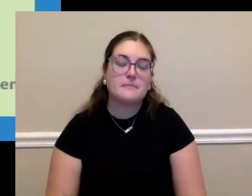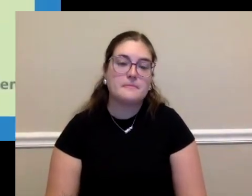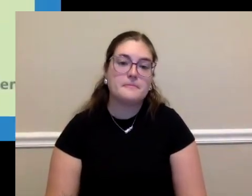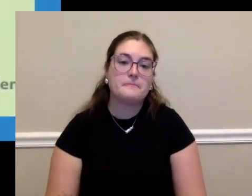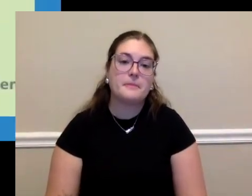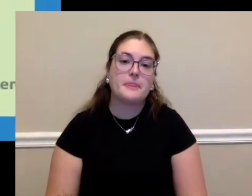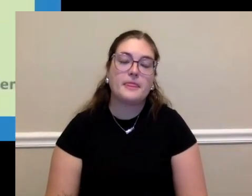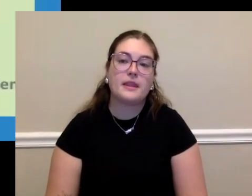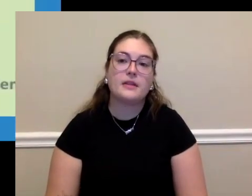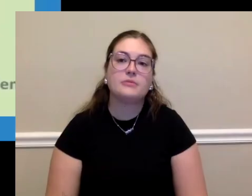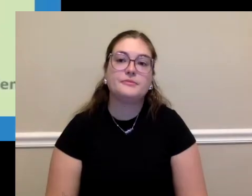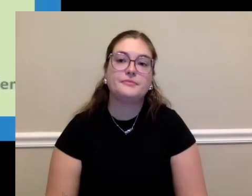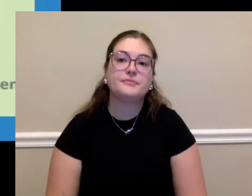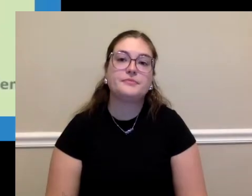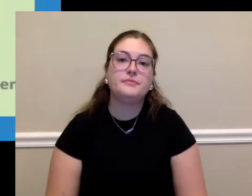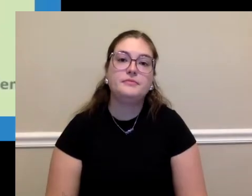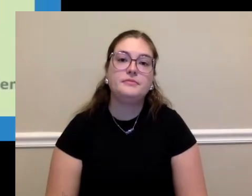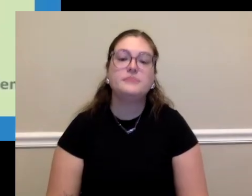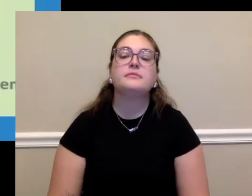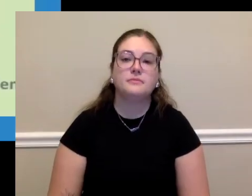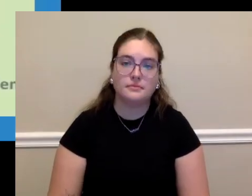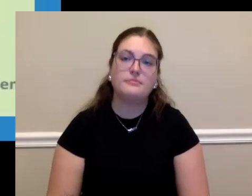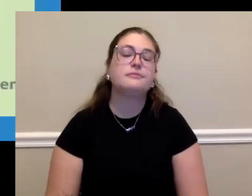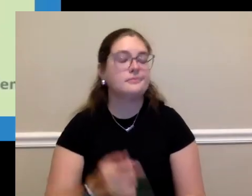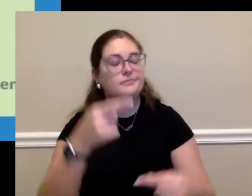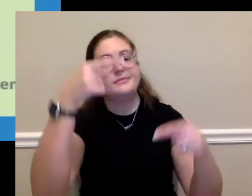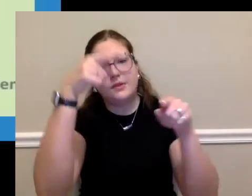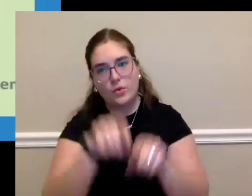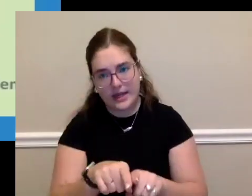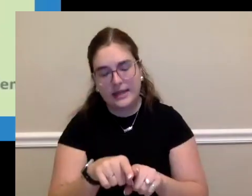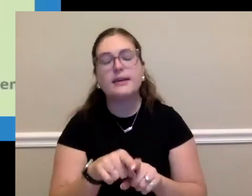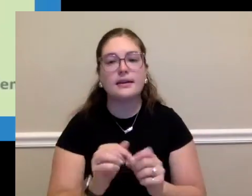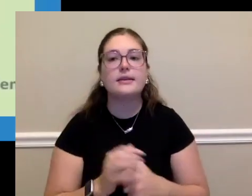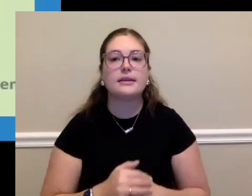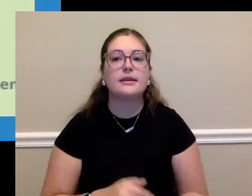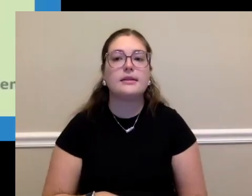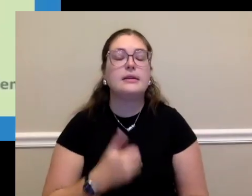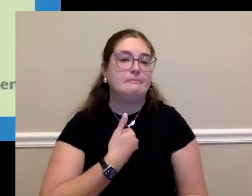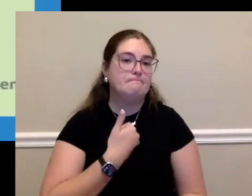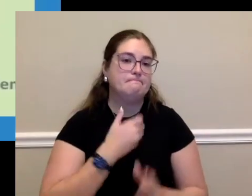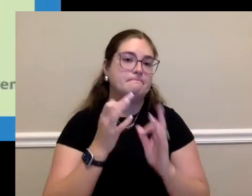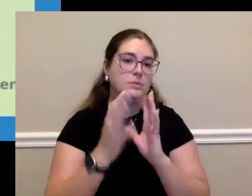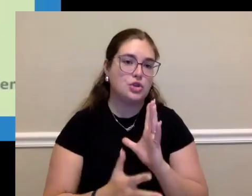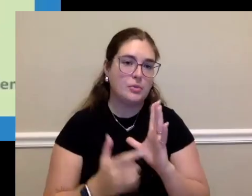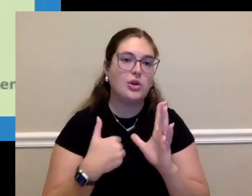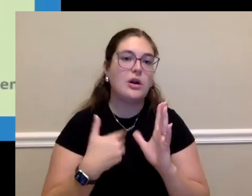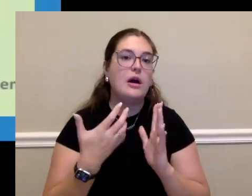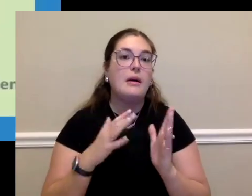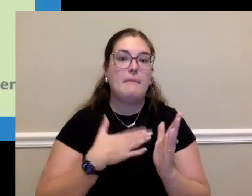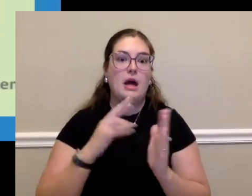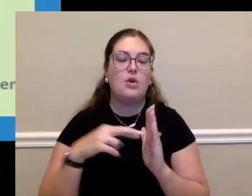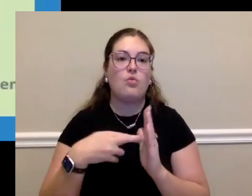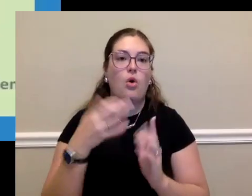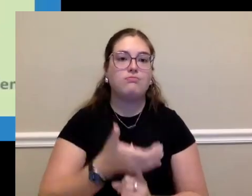I would tend to agree personally. I think that I as an interpreter, I don't like to step out of my lane. I